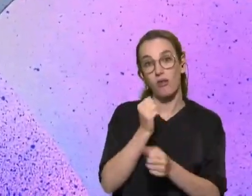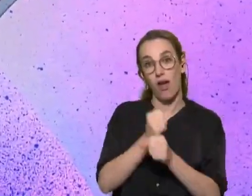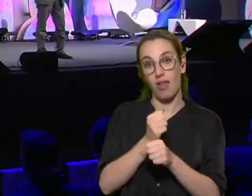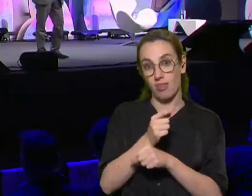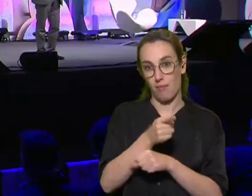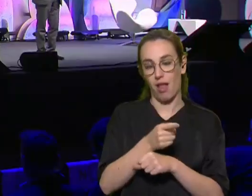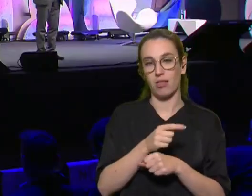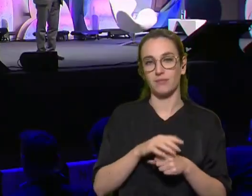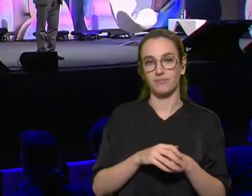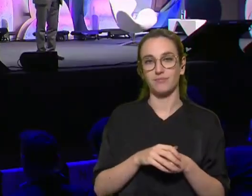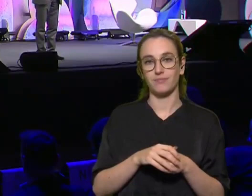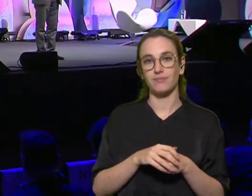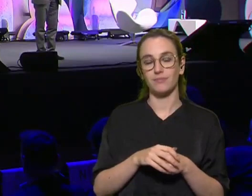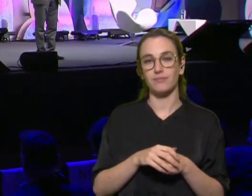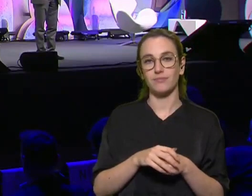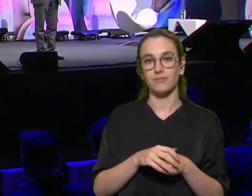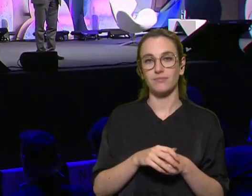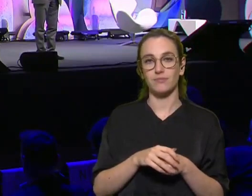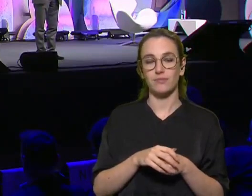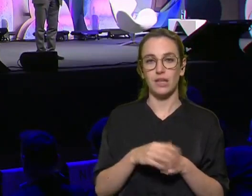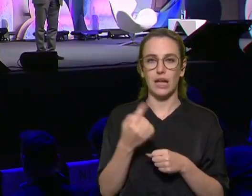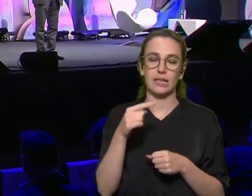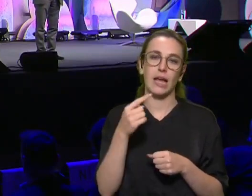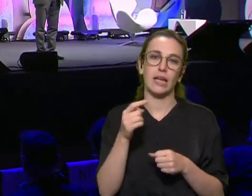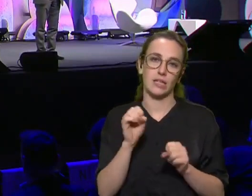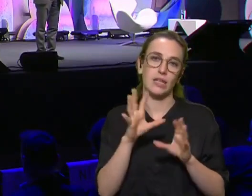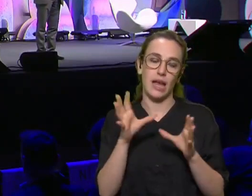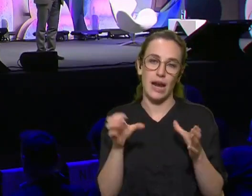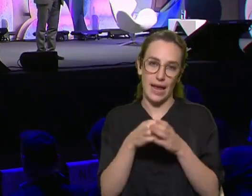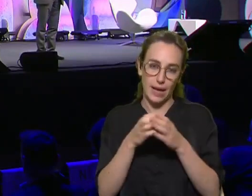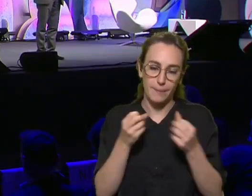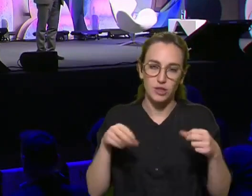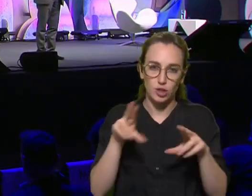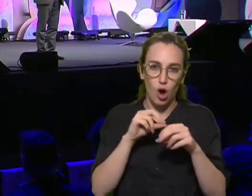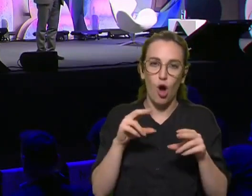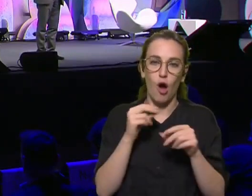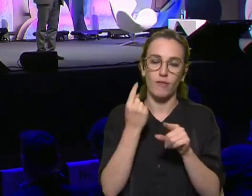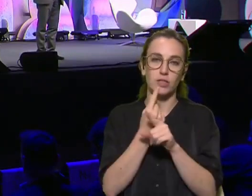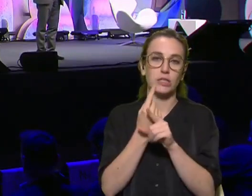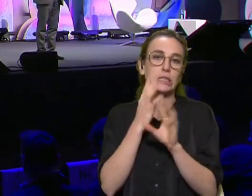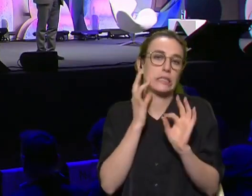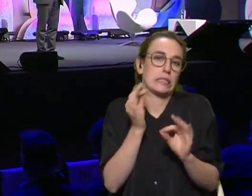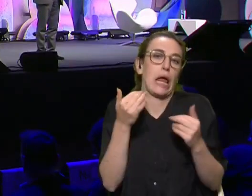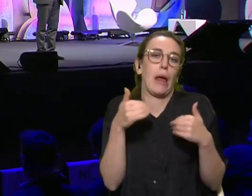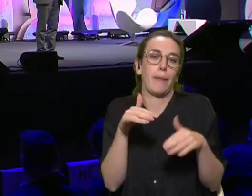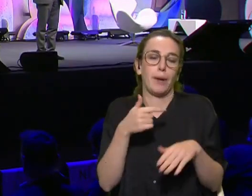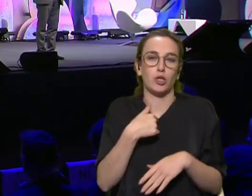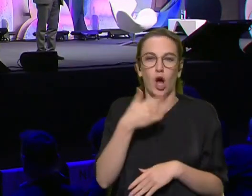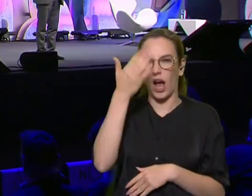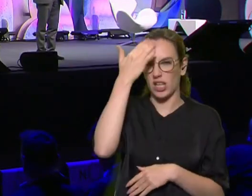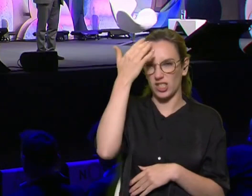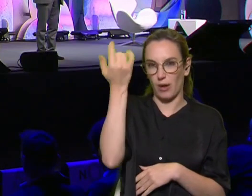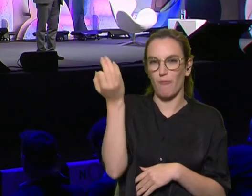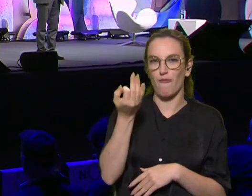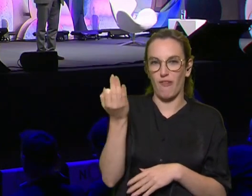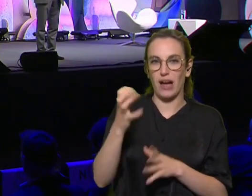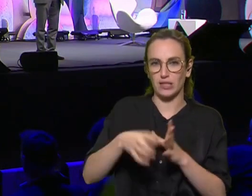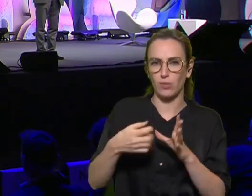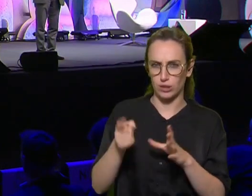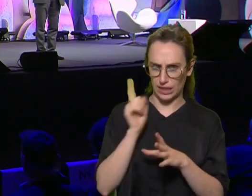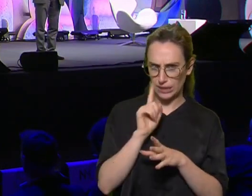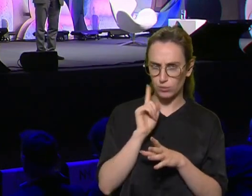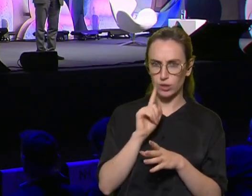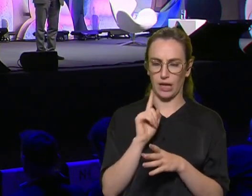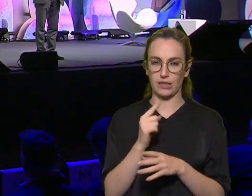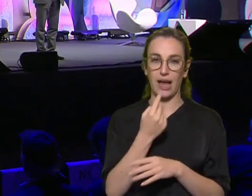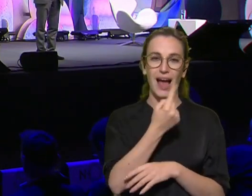was going to carry on with this work, with renewal of the teams, etc. But we think it's a very important